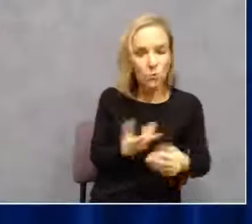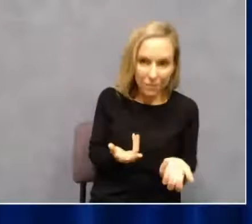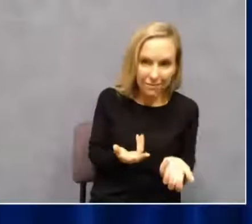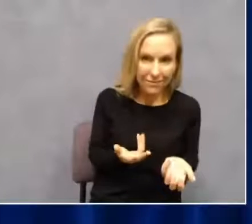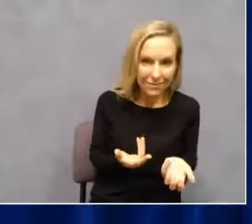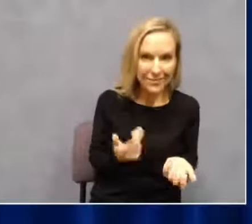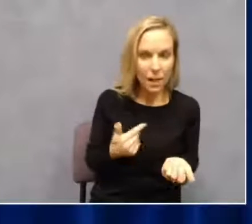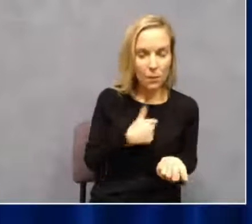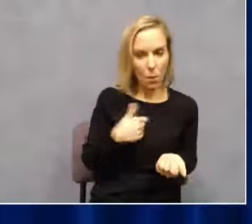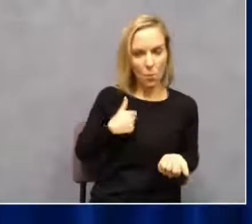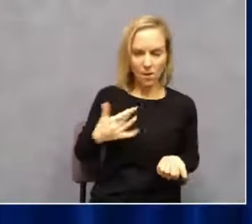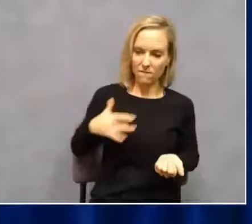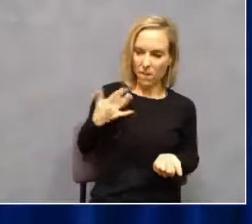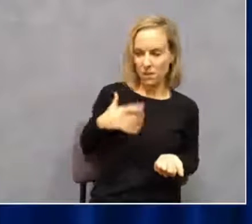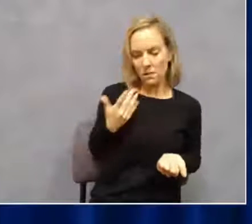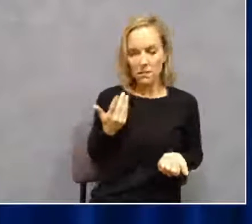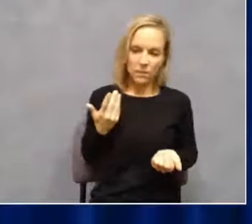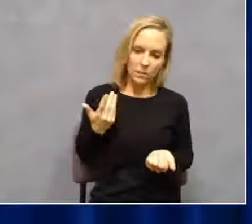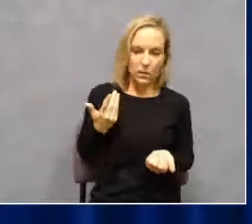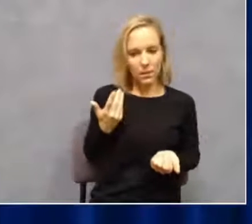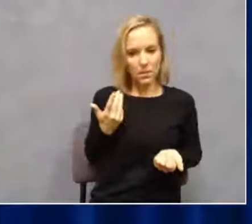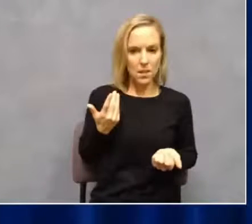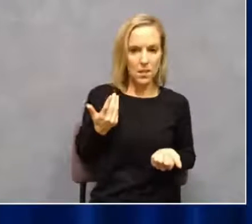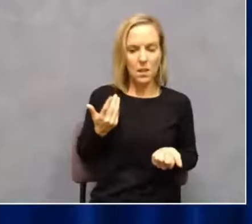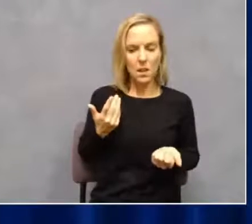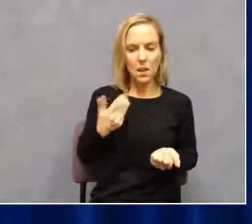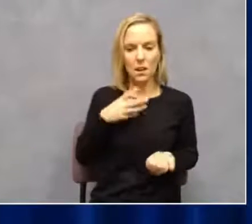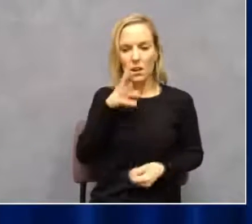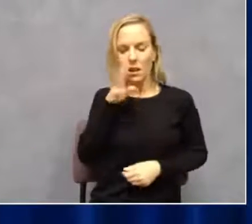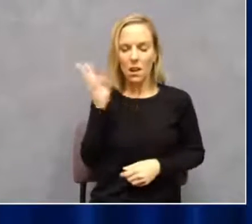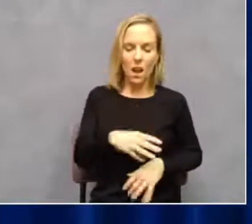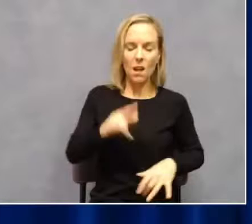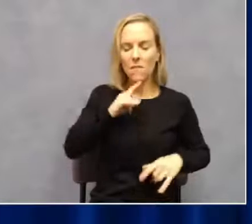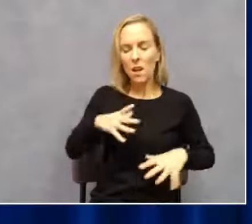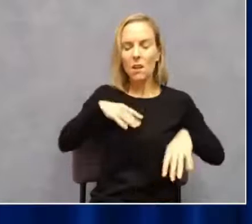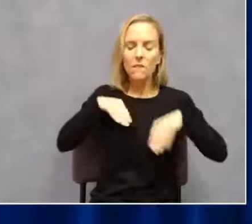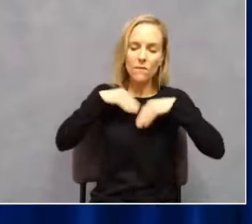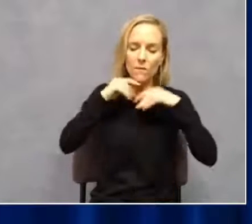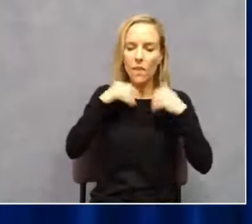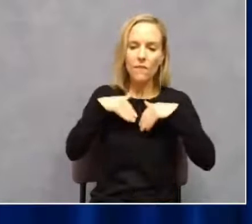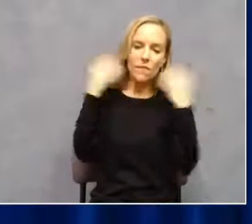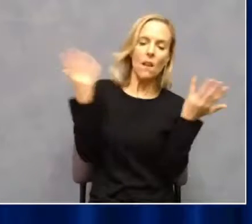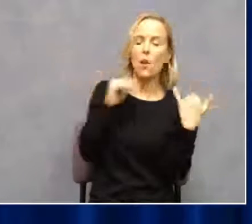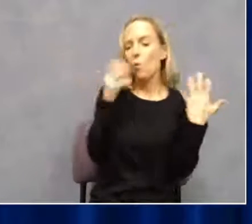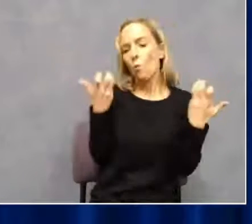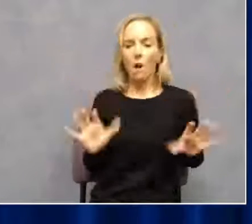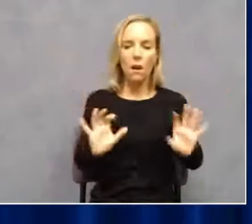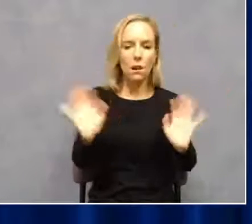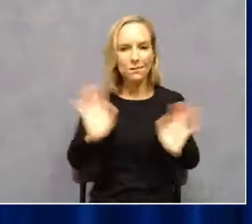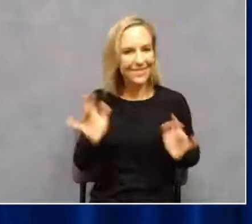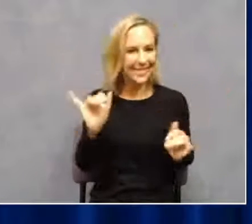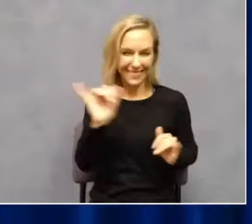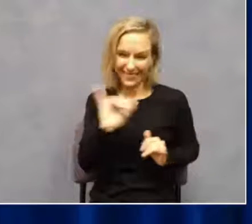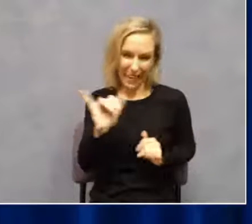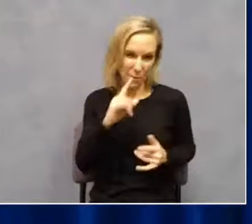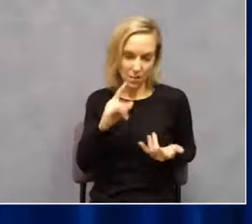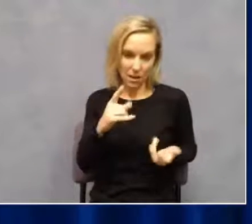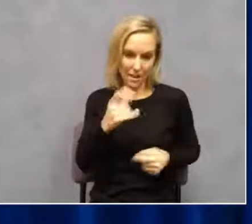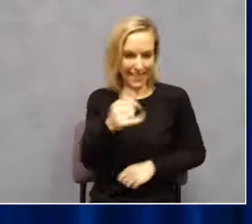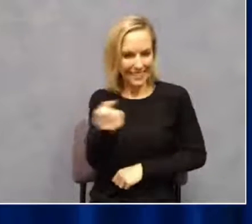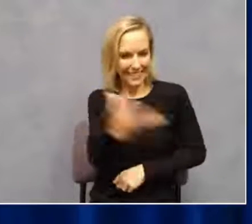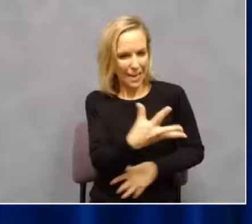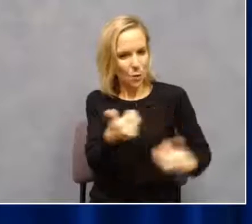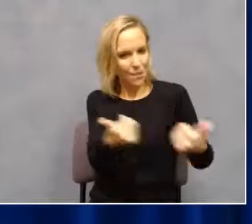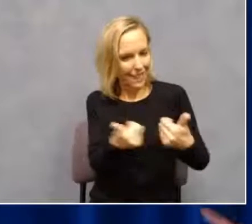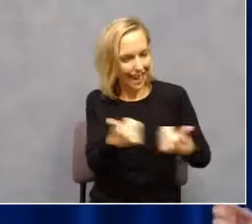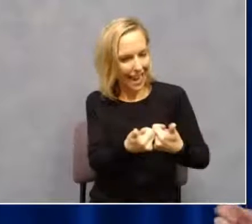it, we are going to get smacked hard. I've said this before. It's like being in the casino. The house always wins. The virus is the